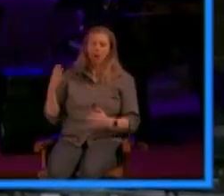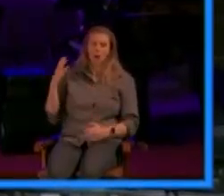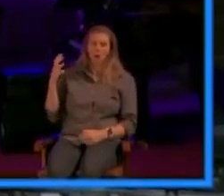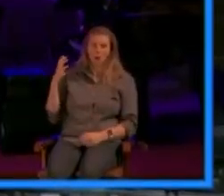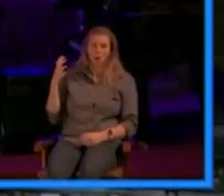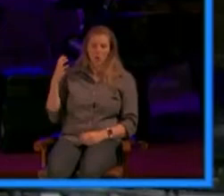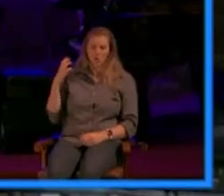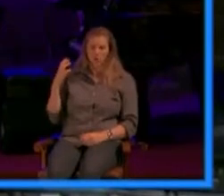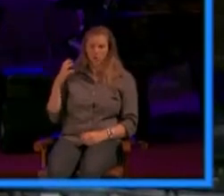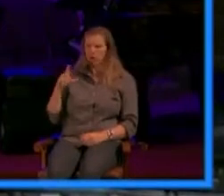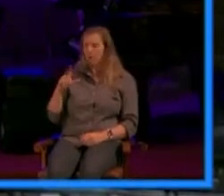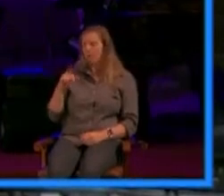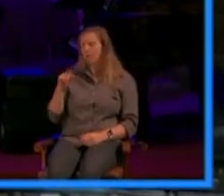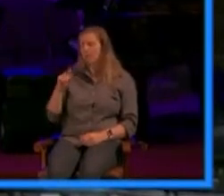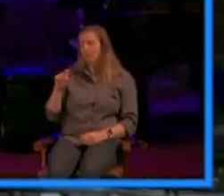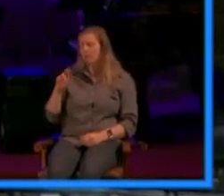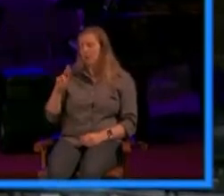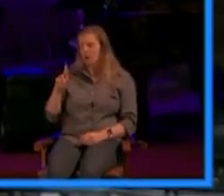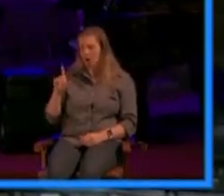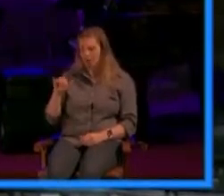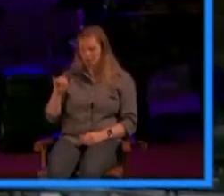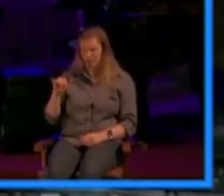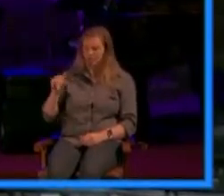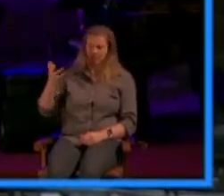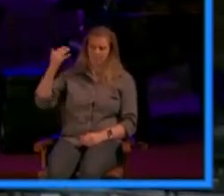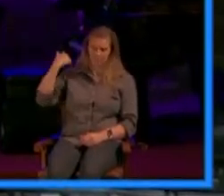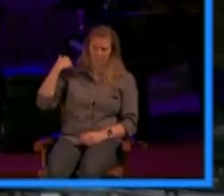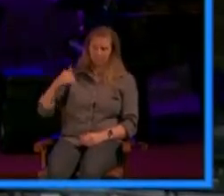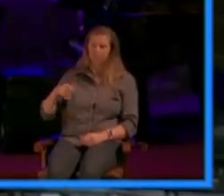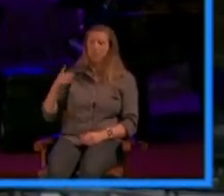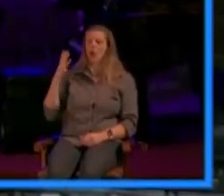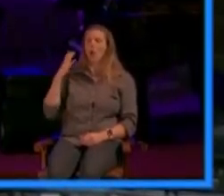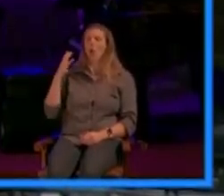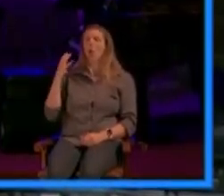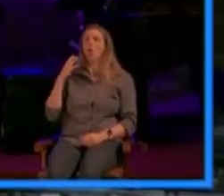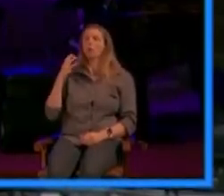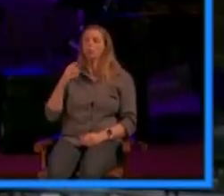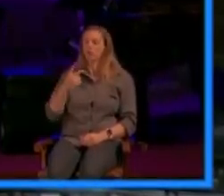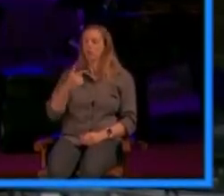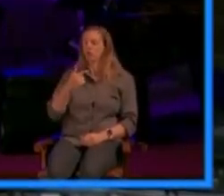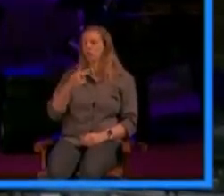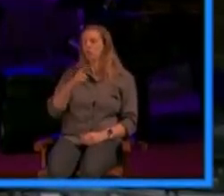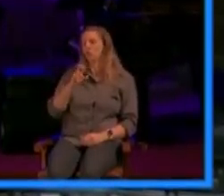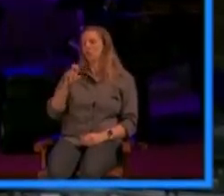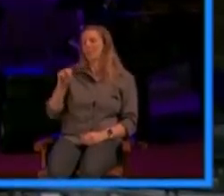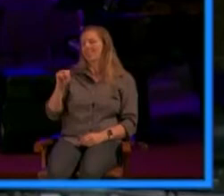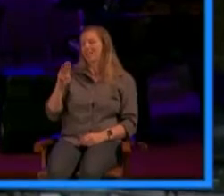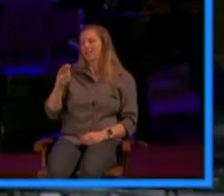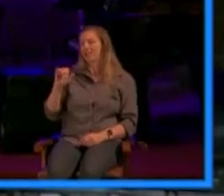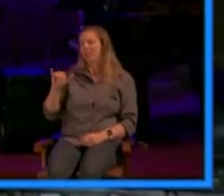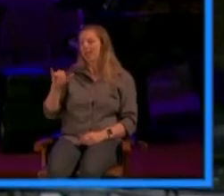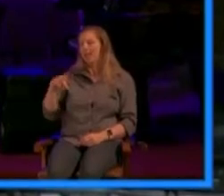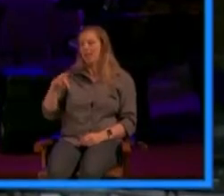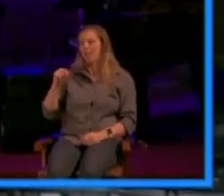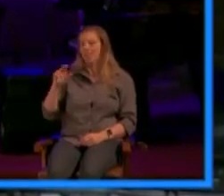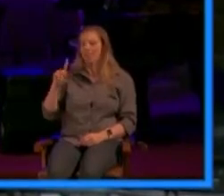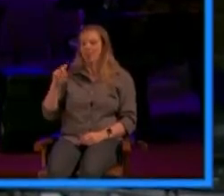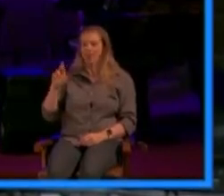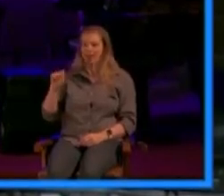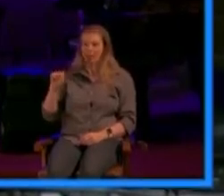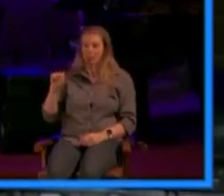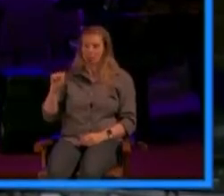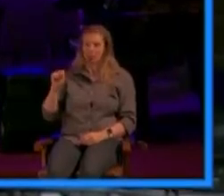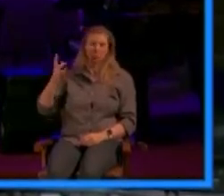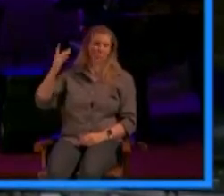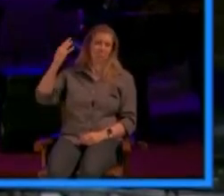from a younger generation may not remember him quite so much, coached the Green Bay Packers in the first few Super Bowls, as that all that was getting